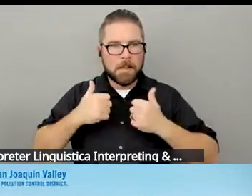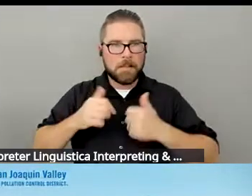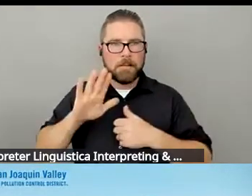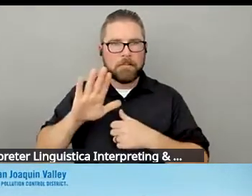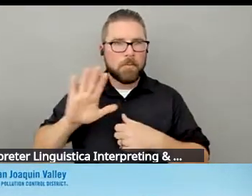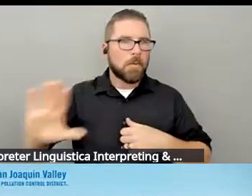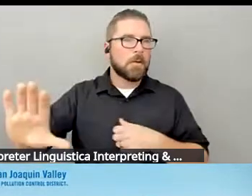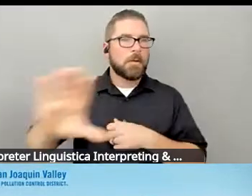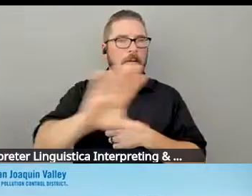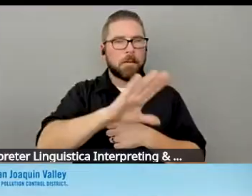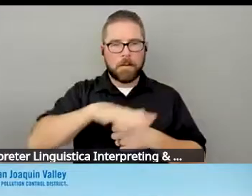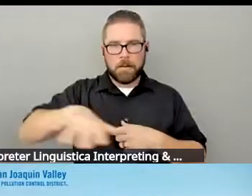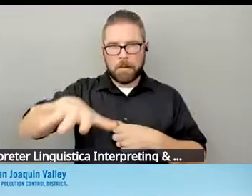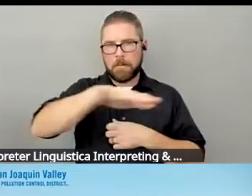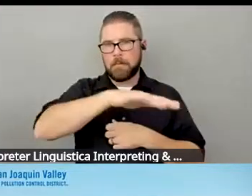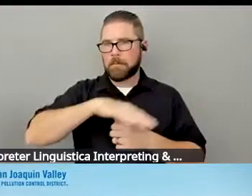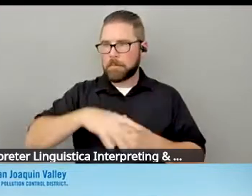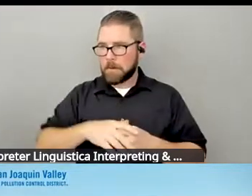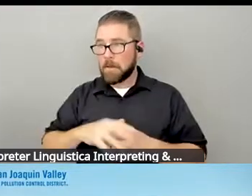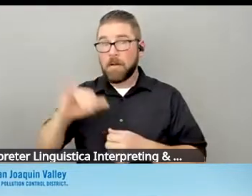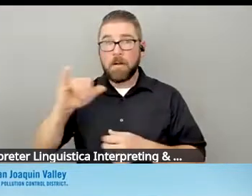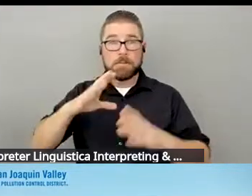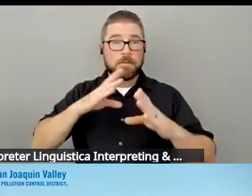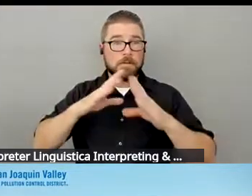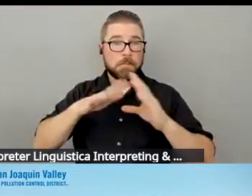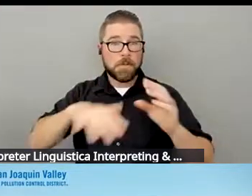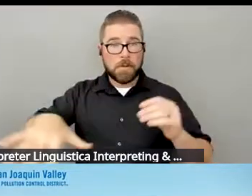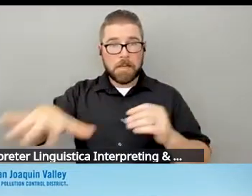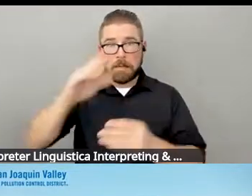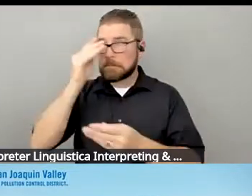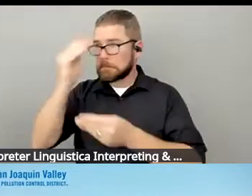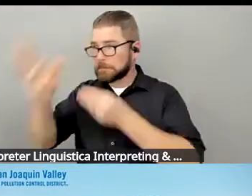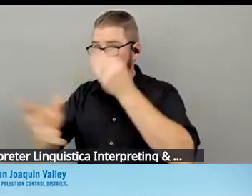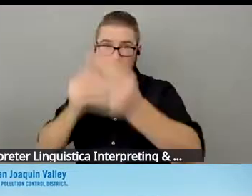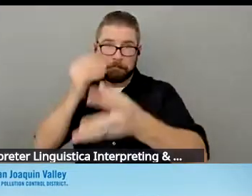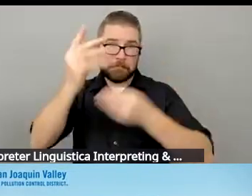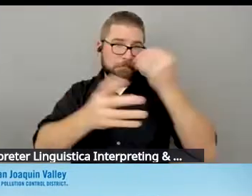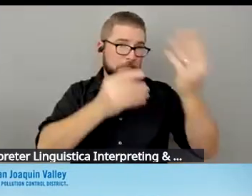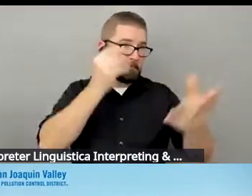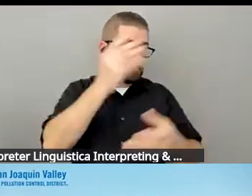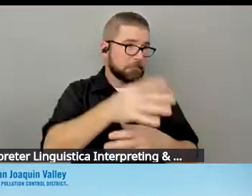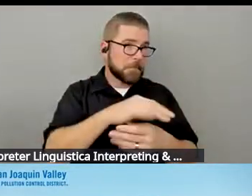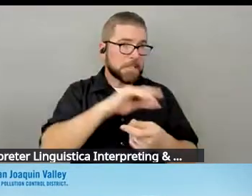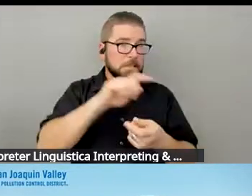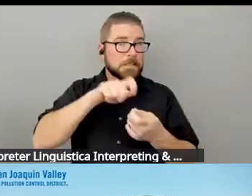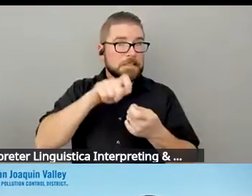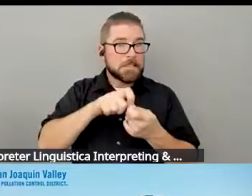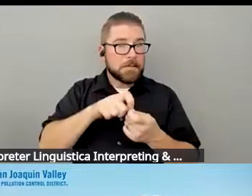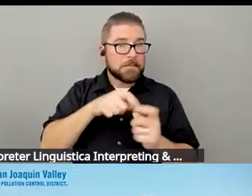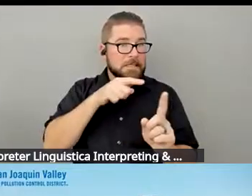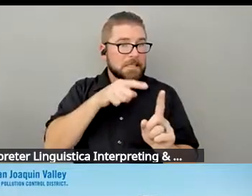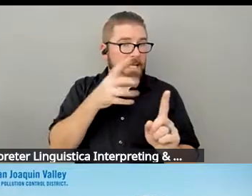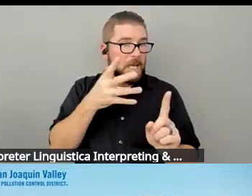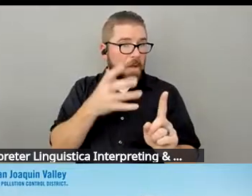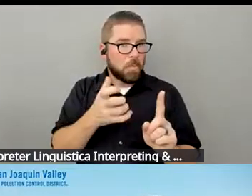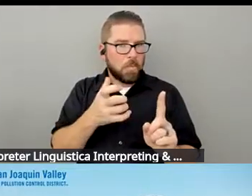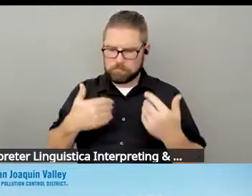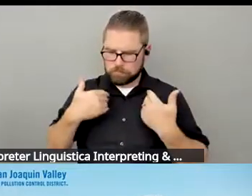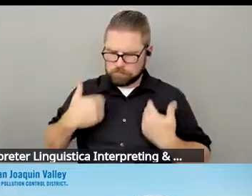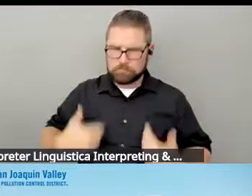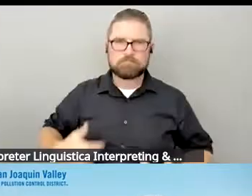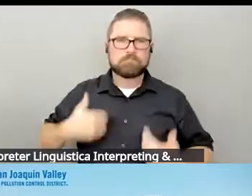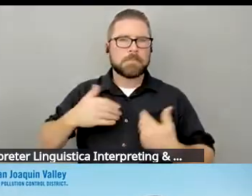let anyone in your community know about it, particularly if they would like to consider being a digital navigator or a digital navigator